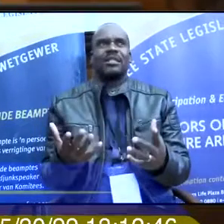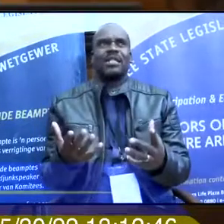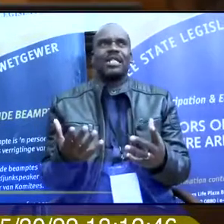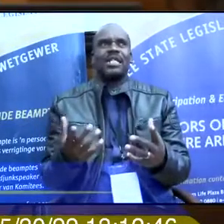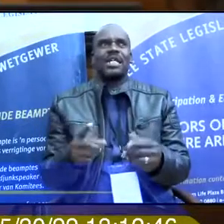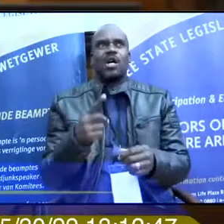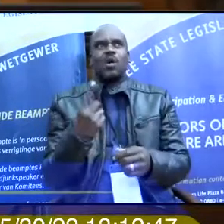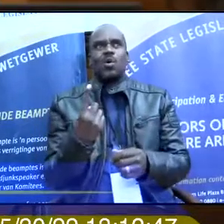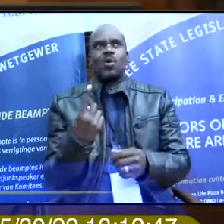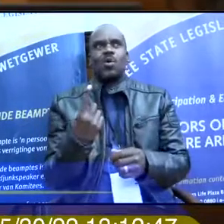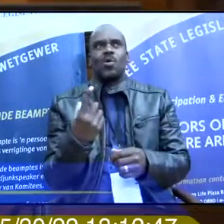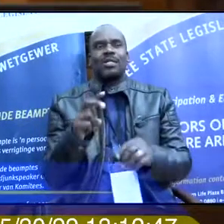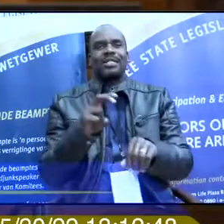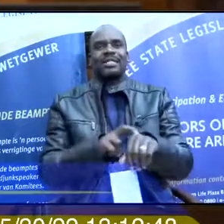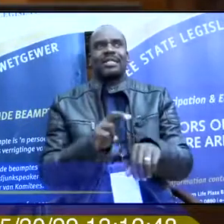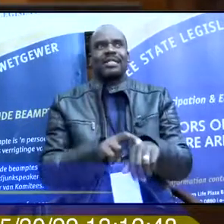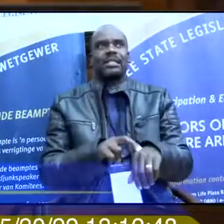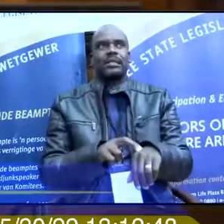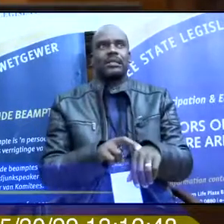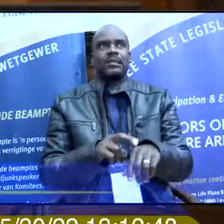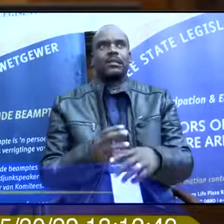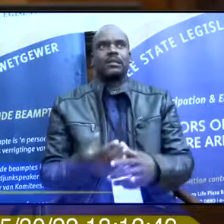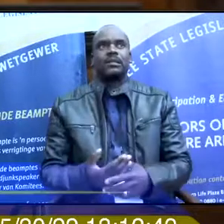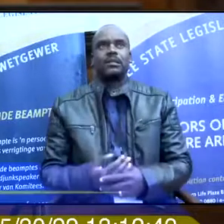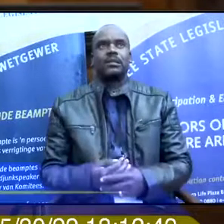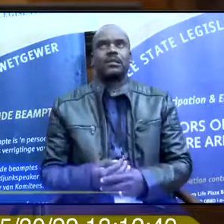while their colleagues were ill